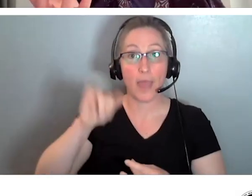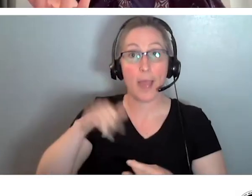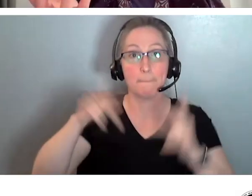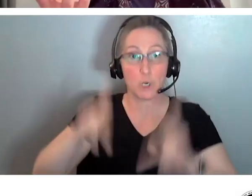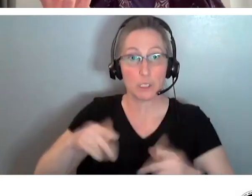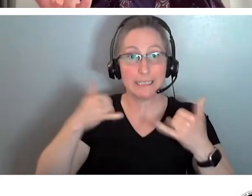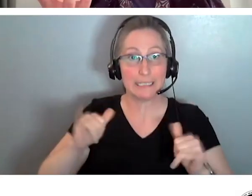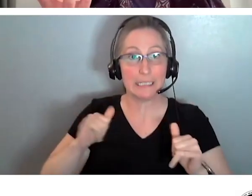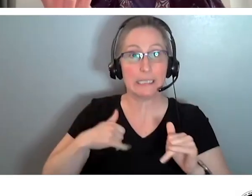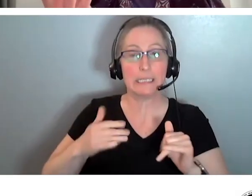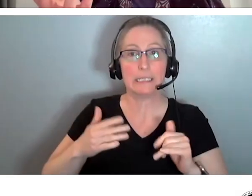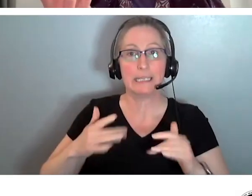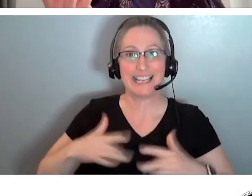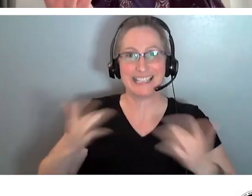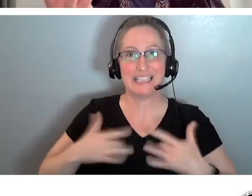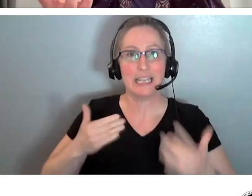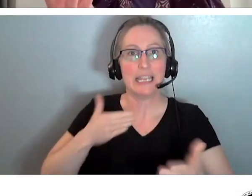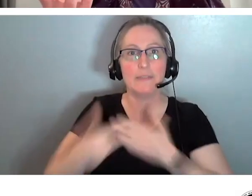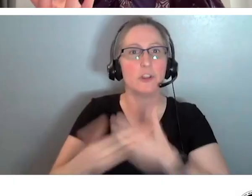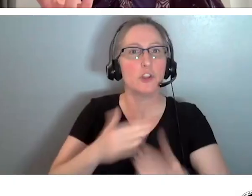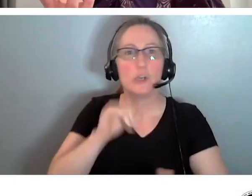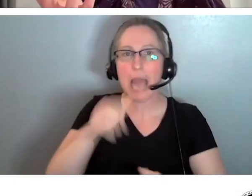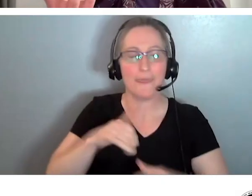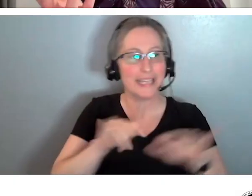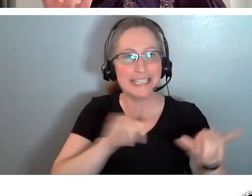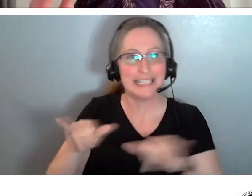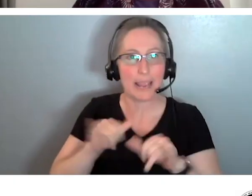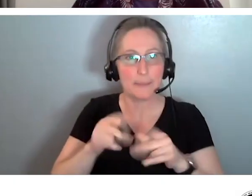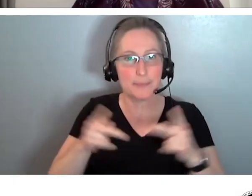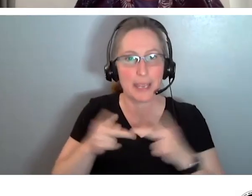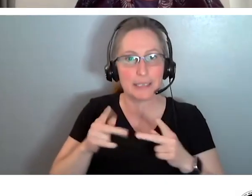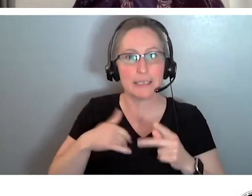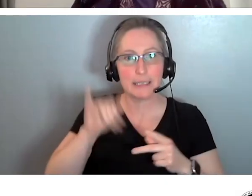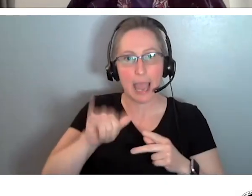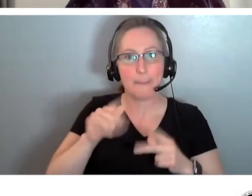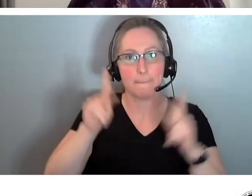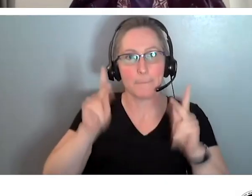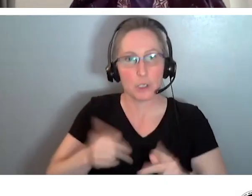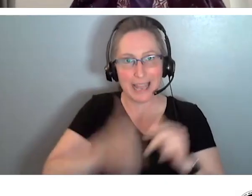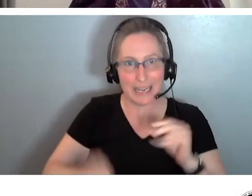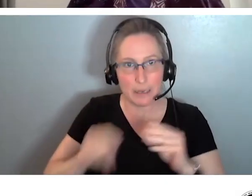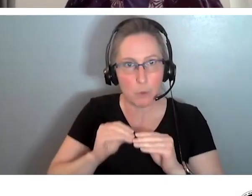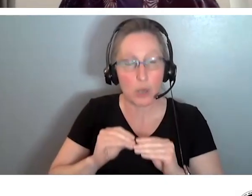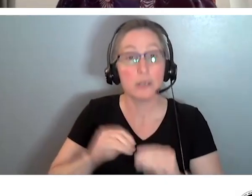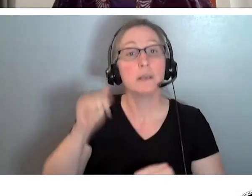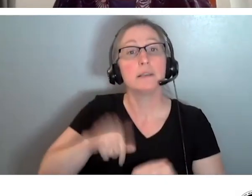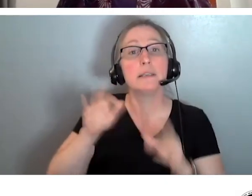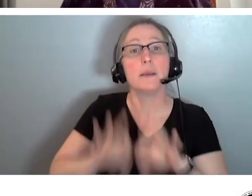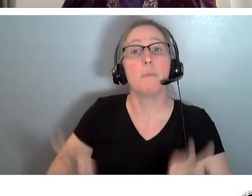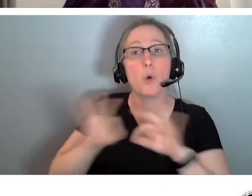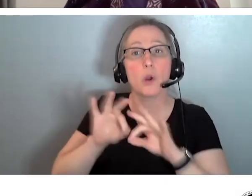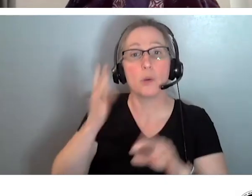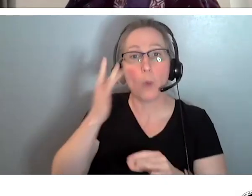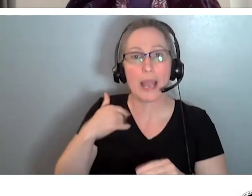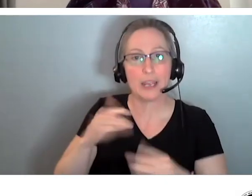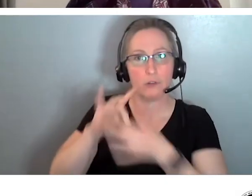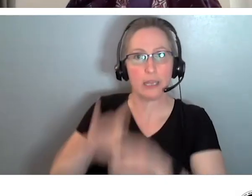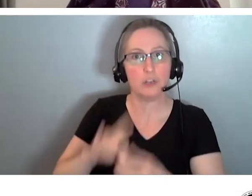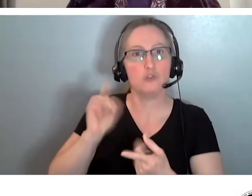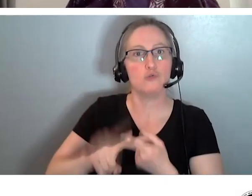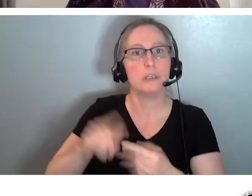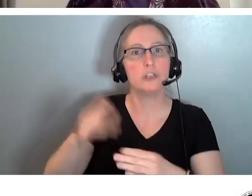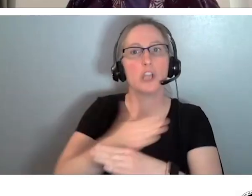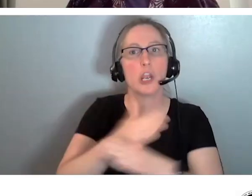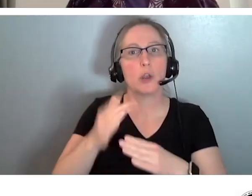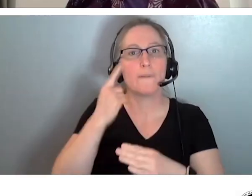still existing, even though they're not in the same space with that person any longer. This is important and relates to the sharing